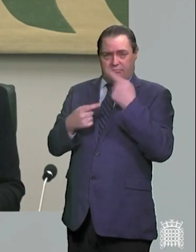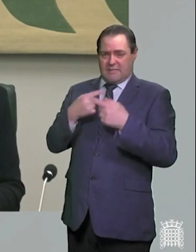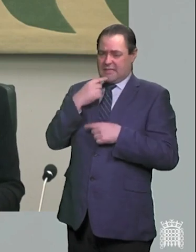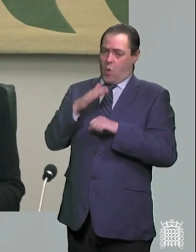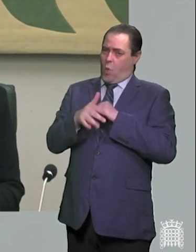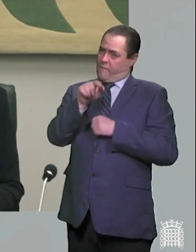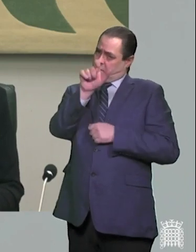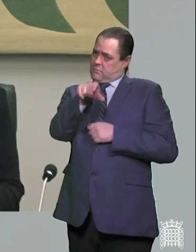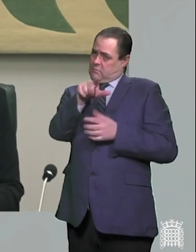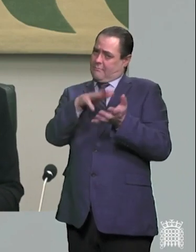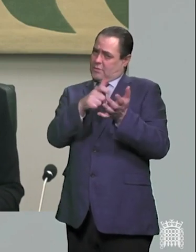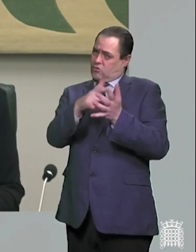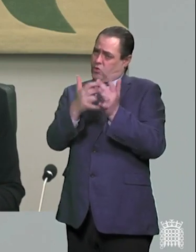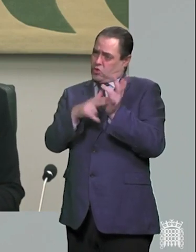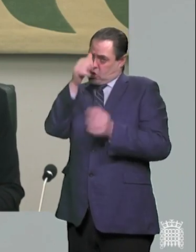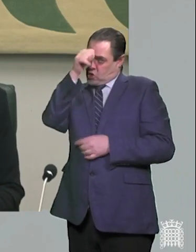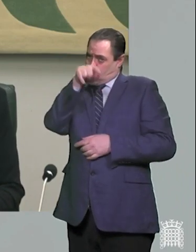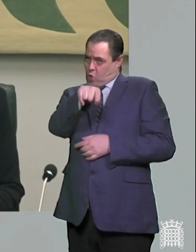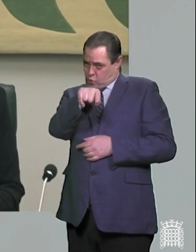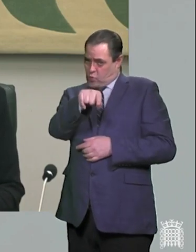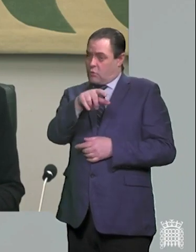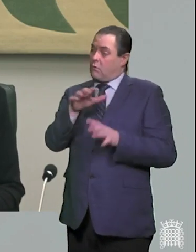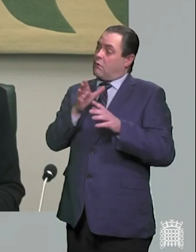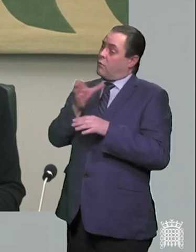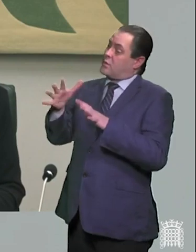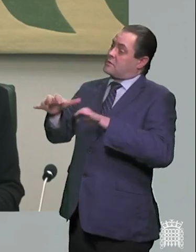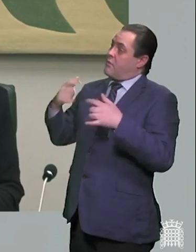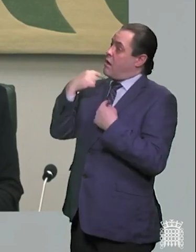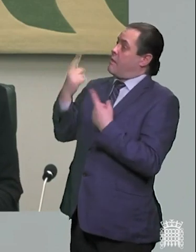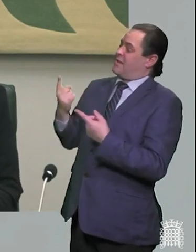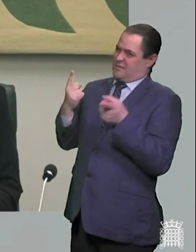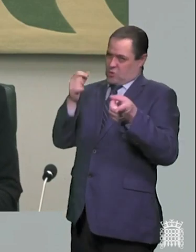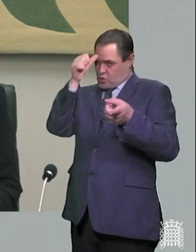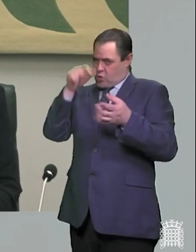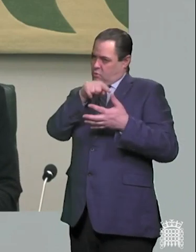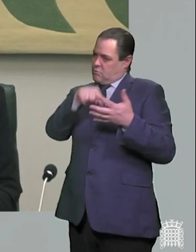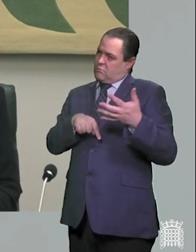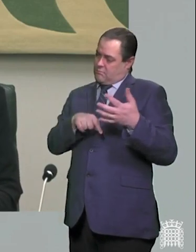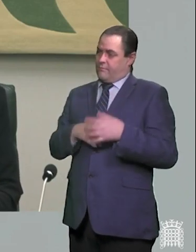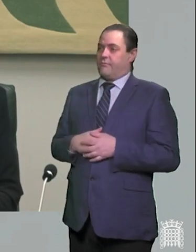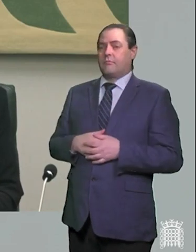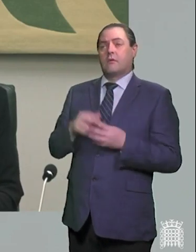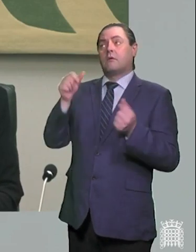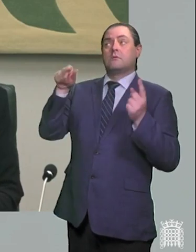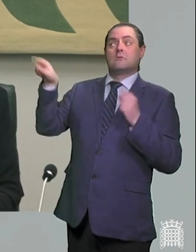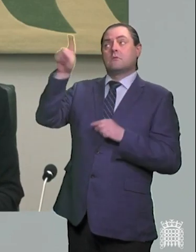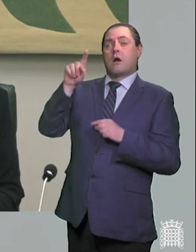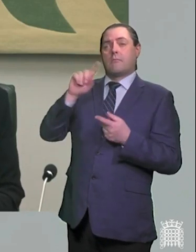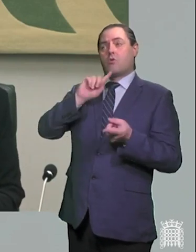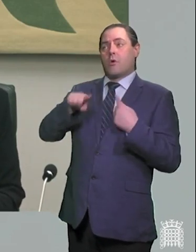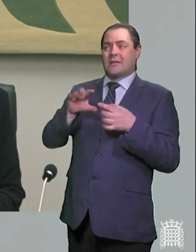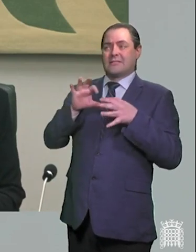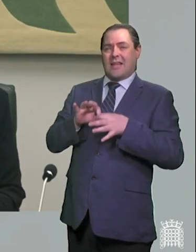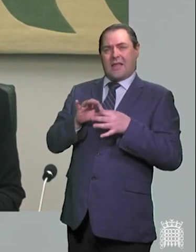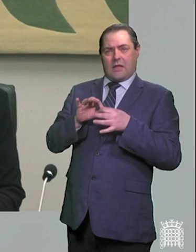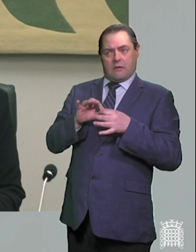at the time of his statements to the House. There has been much comment about whether the committee is relying on the Sue